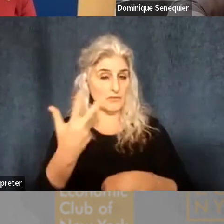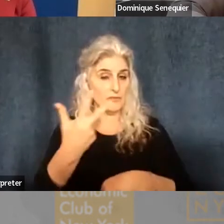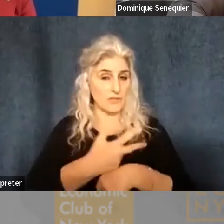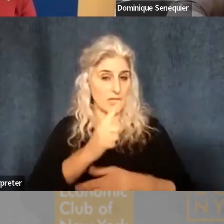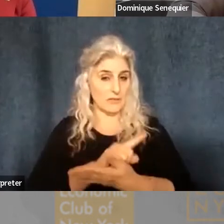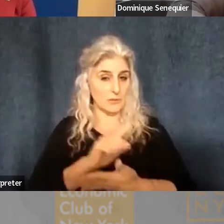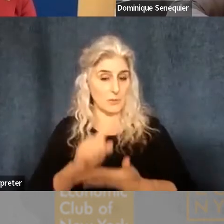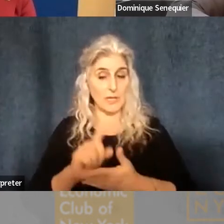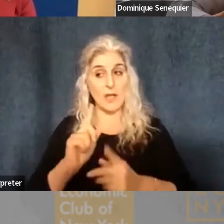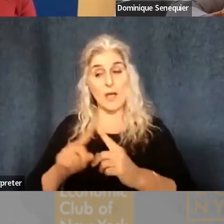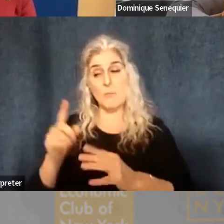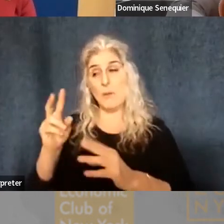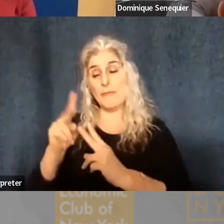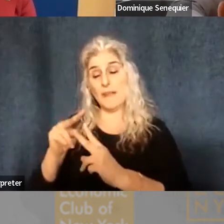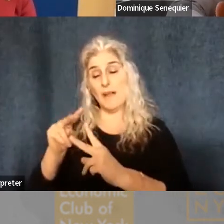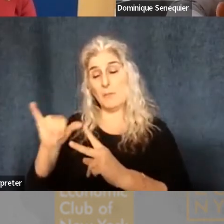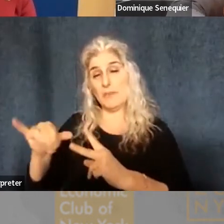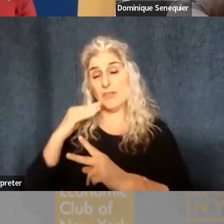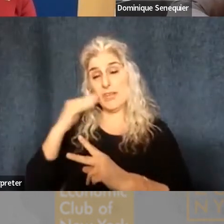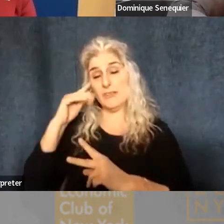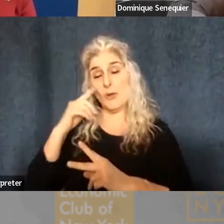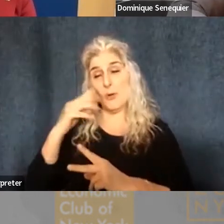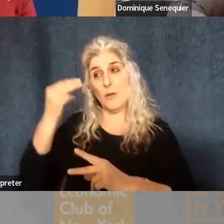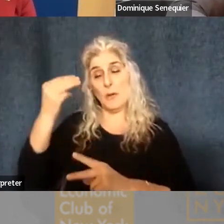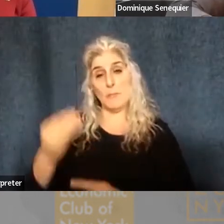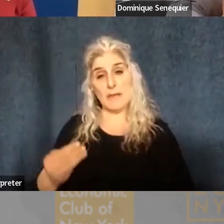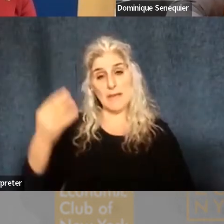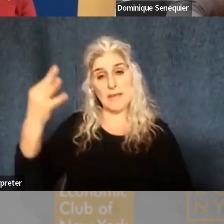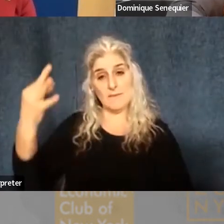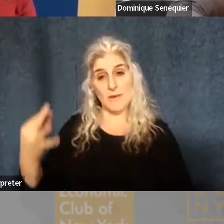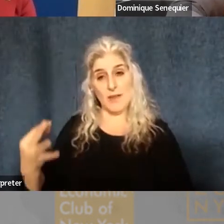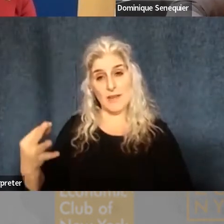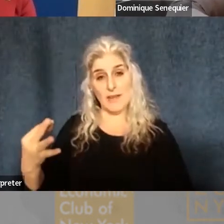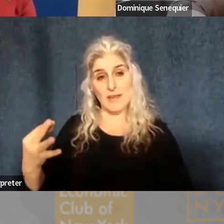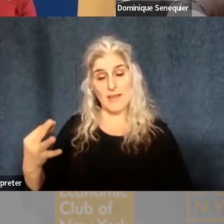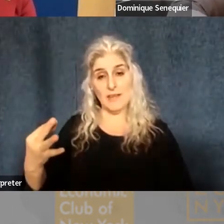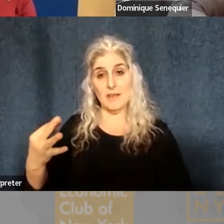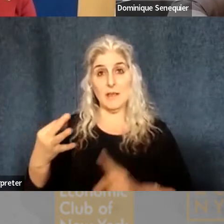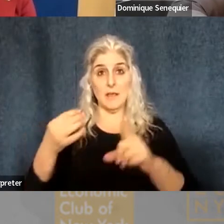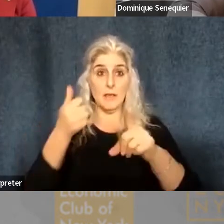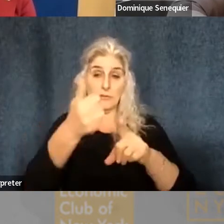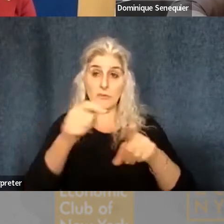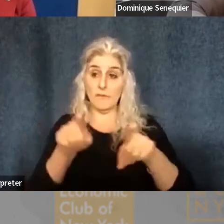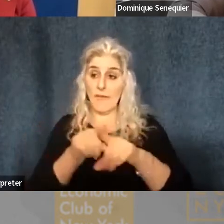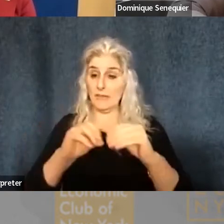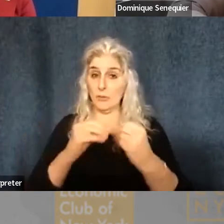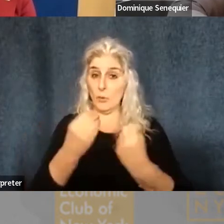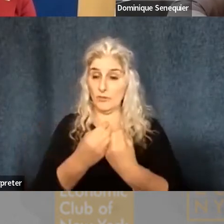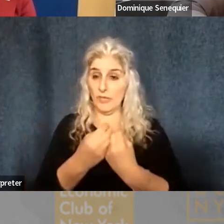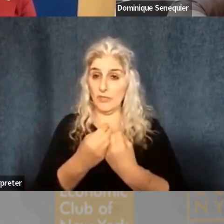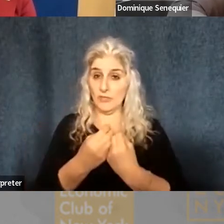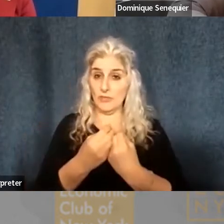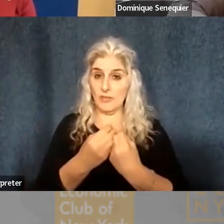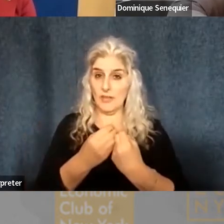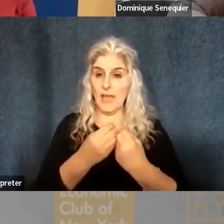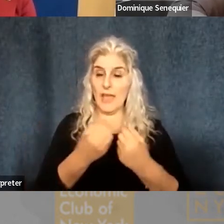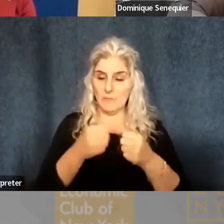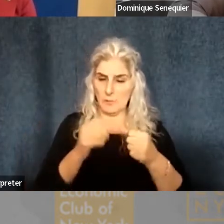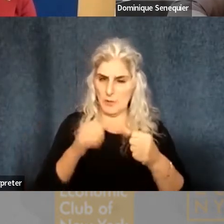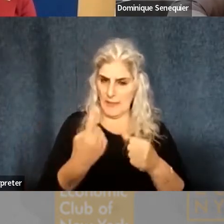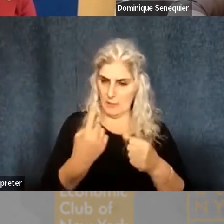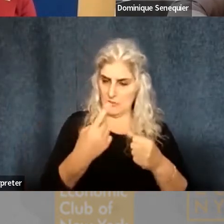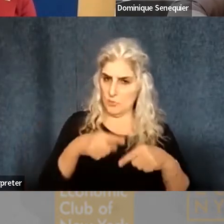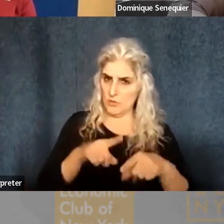for Monday and Friday, the organization, which was the one during COVID,